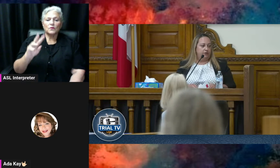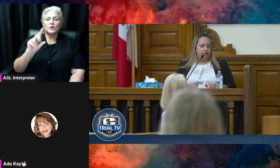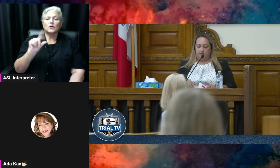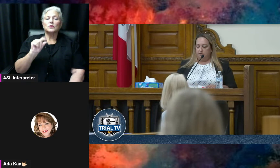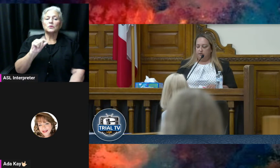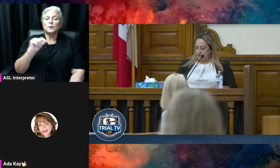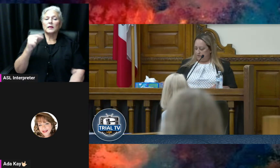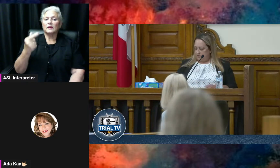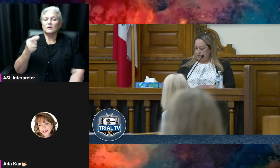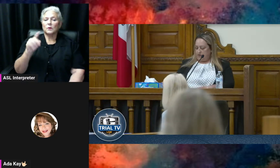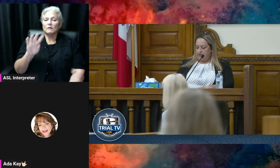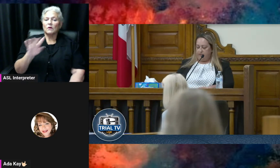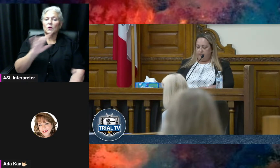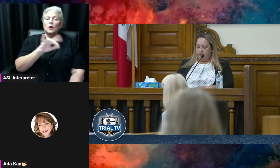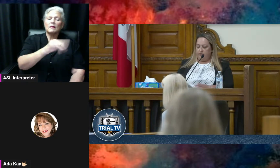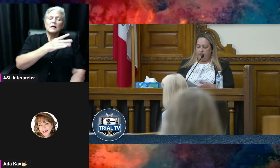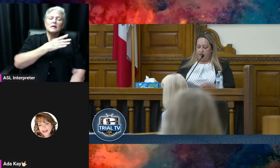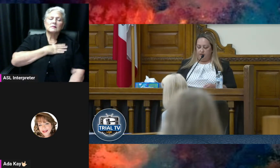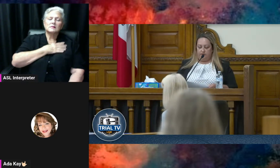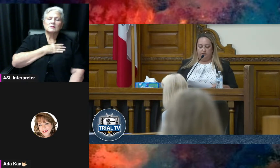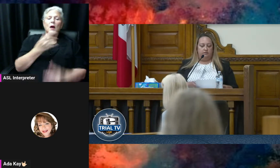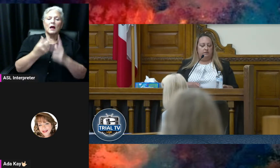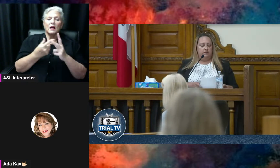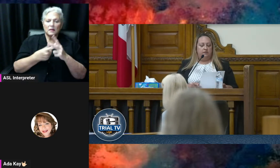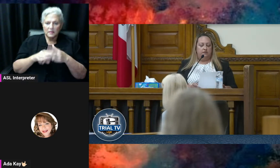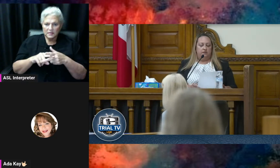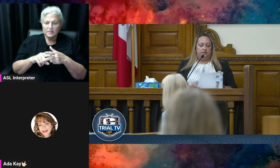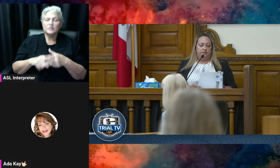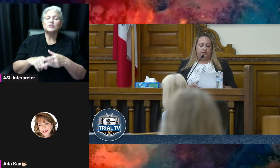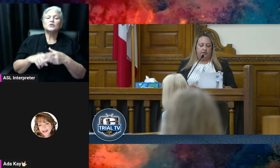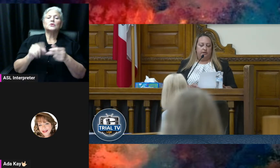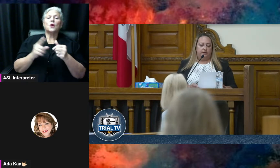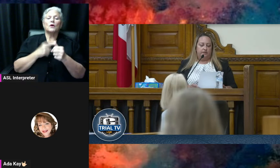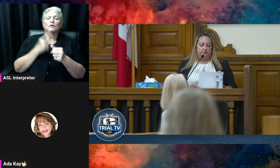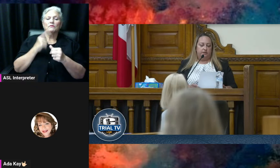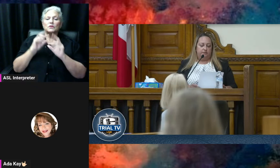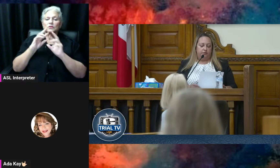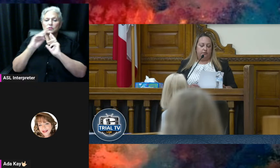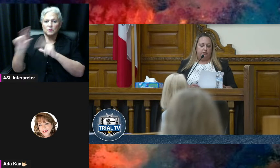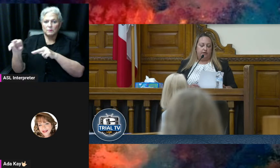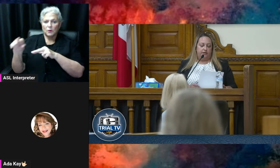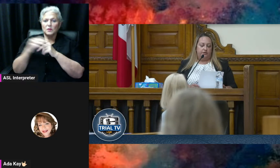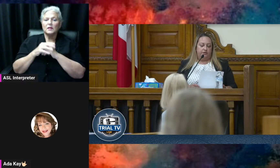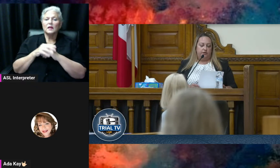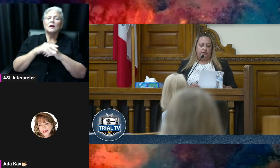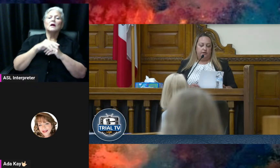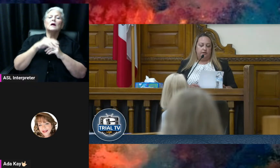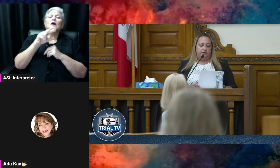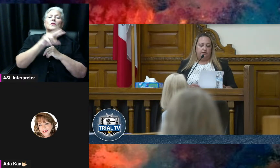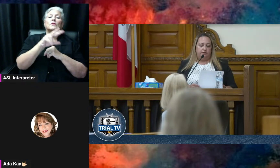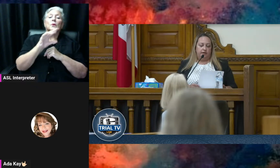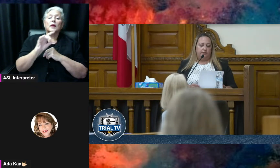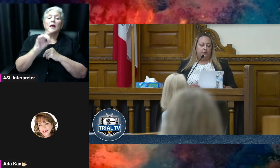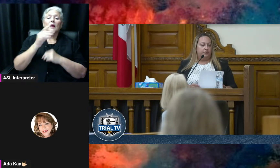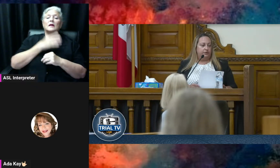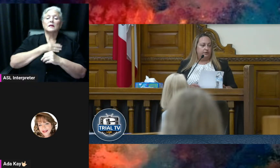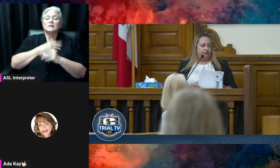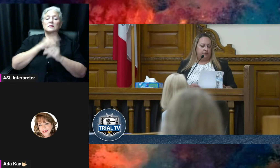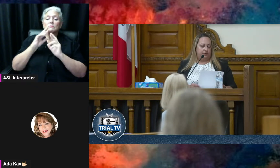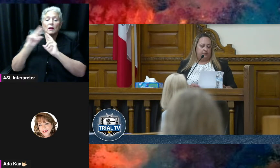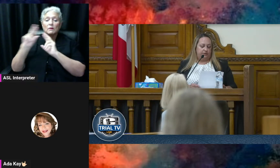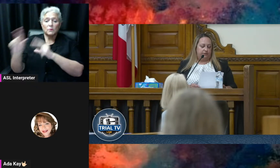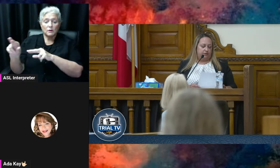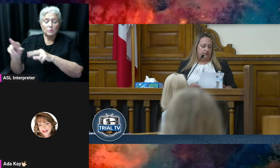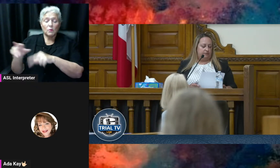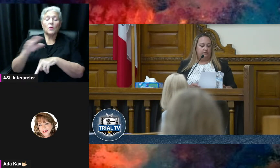initial report. Item 38, Exhibit 38 is a report I issued on April 3rd